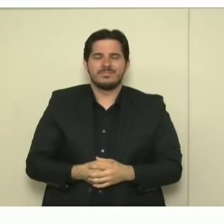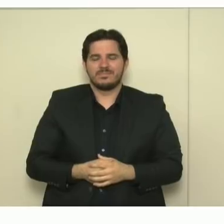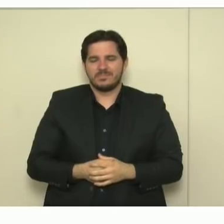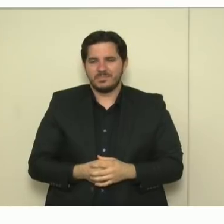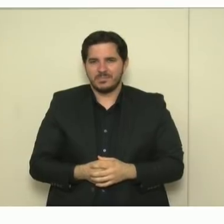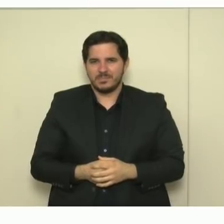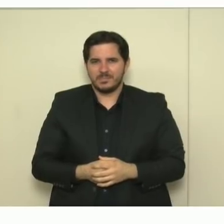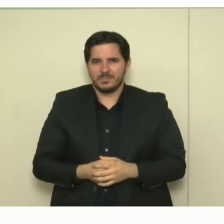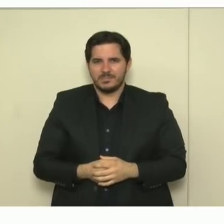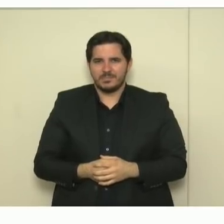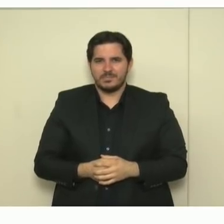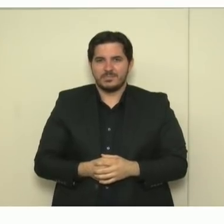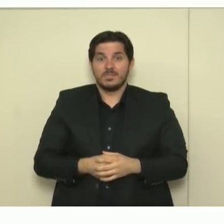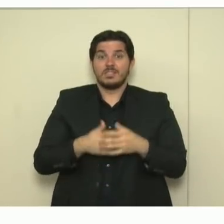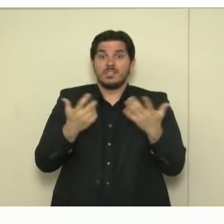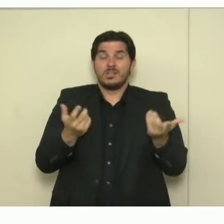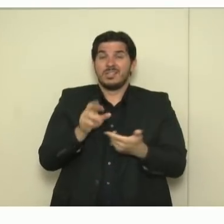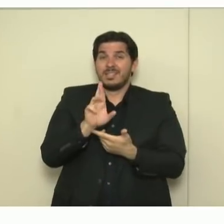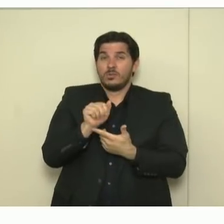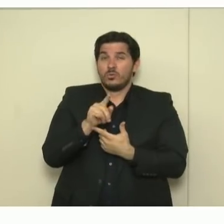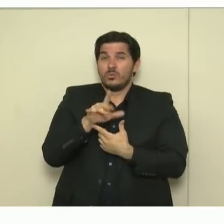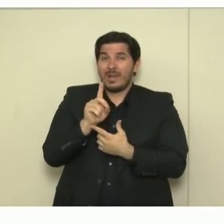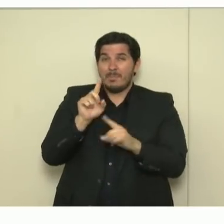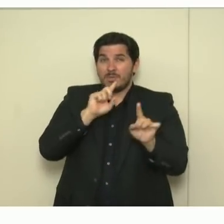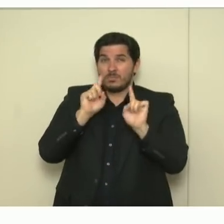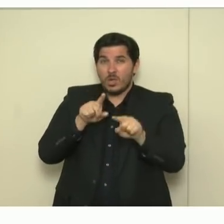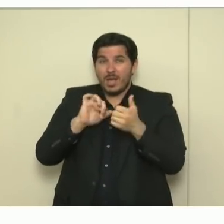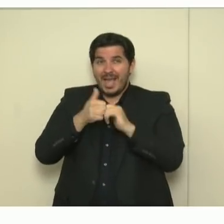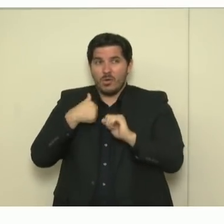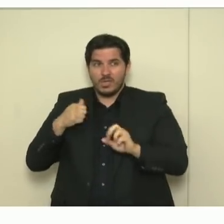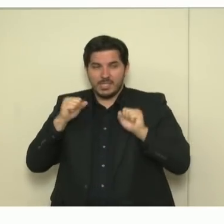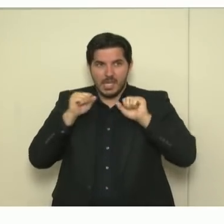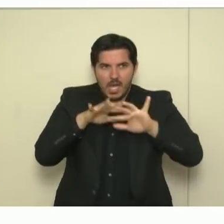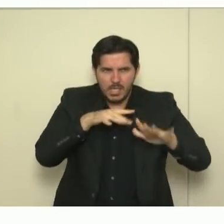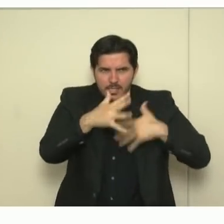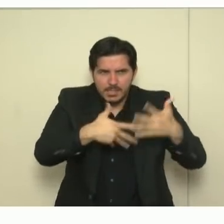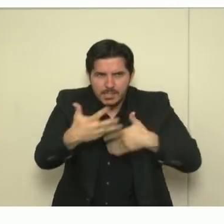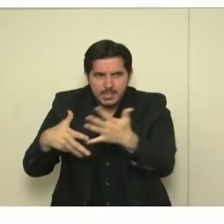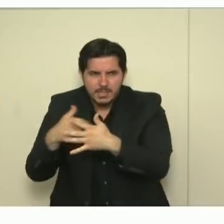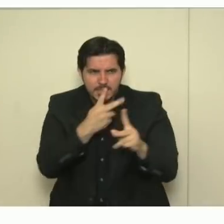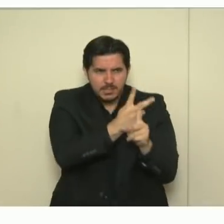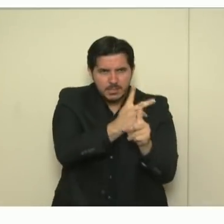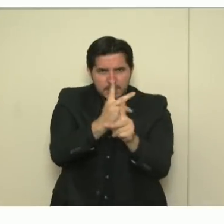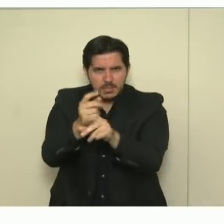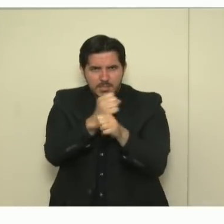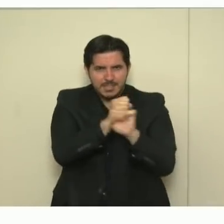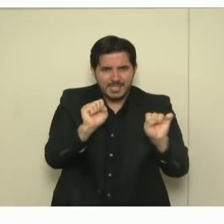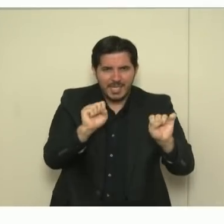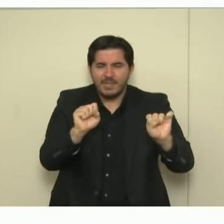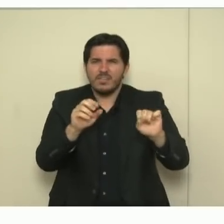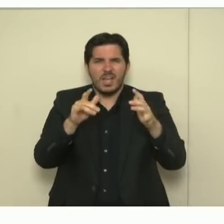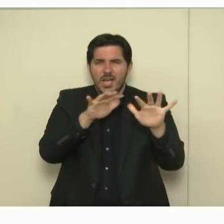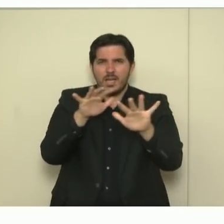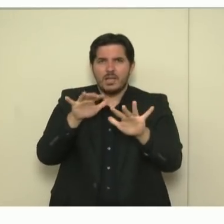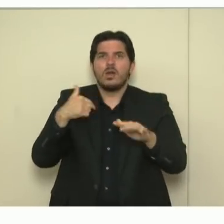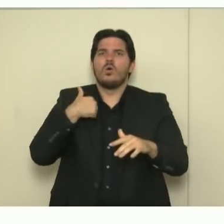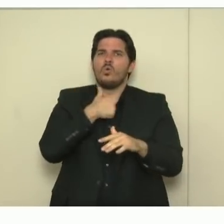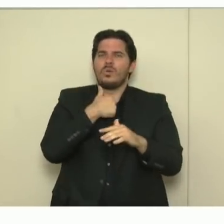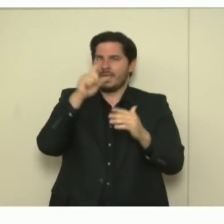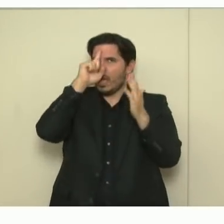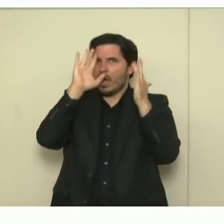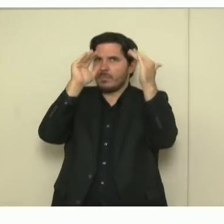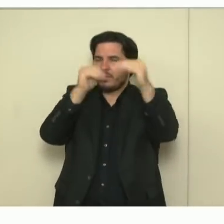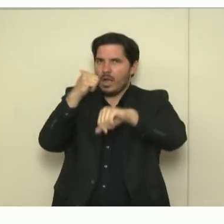So when it comes to rapid response and school safety, as I said before, we're setting a very high bar and making sure that we're pulling out all the